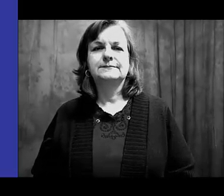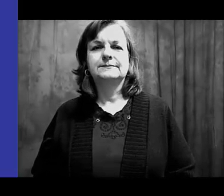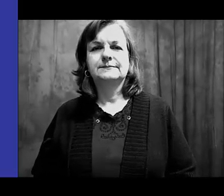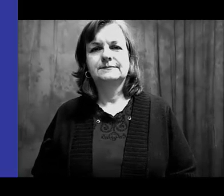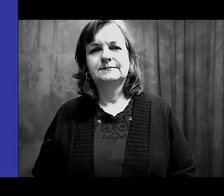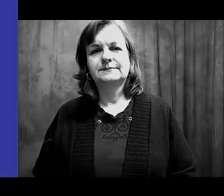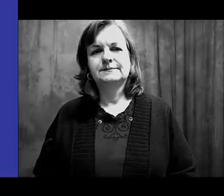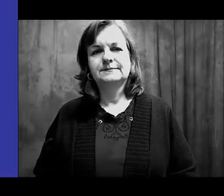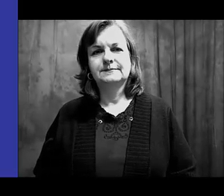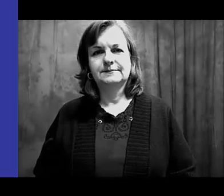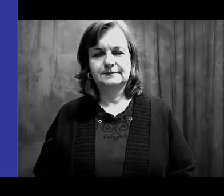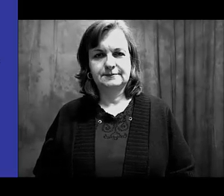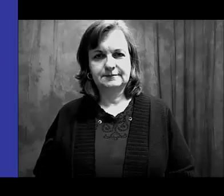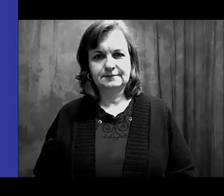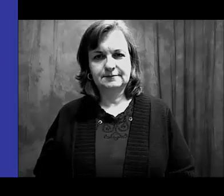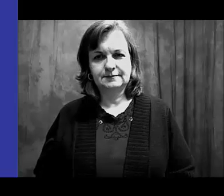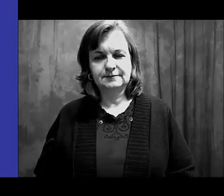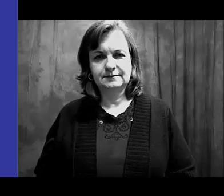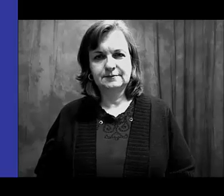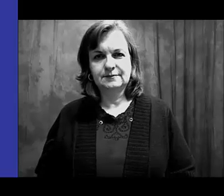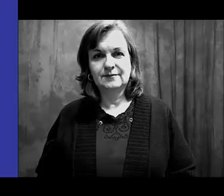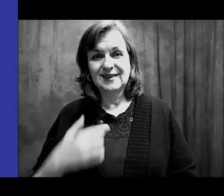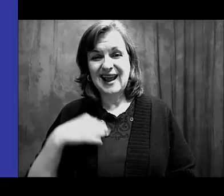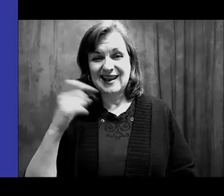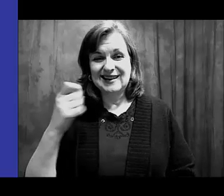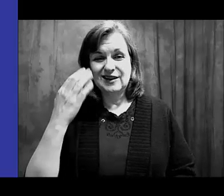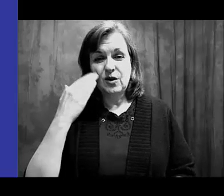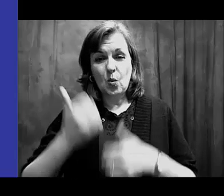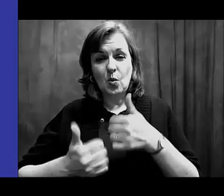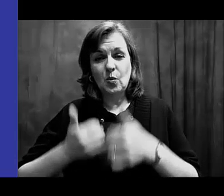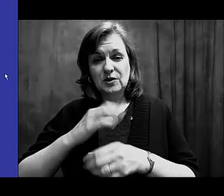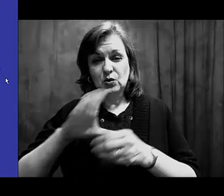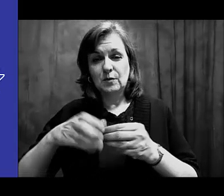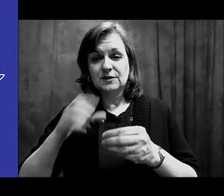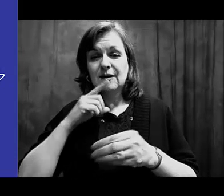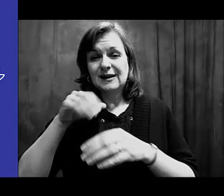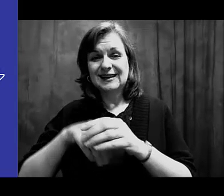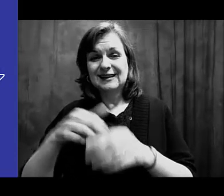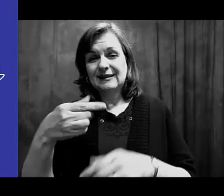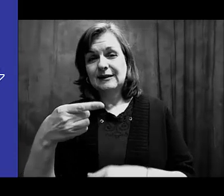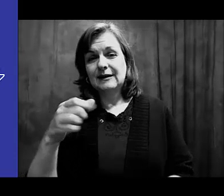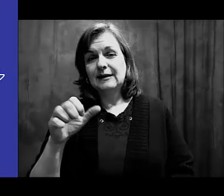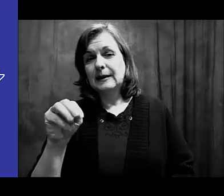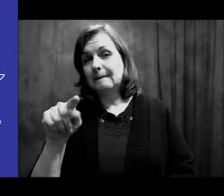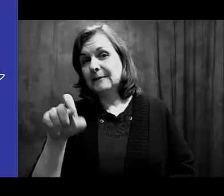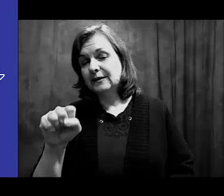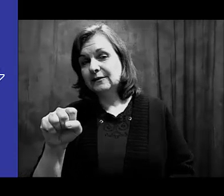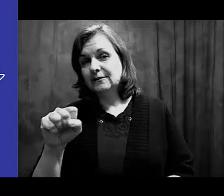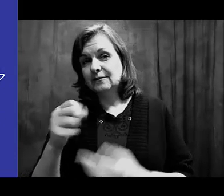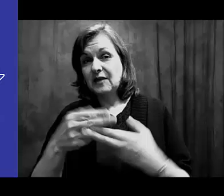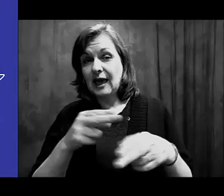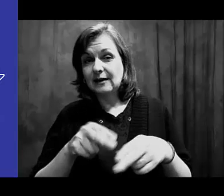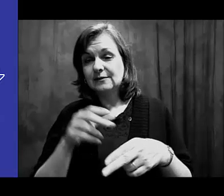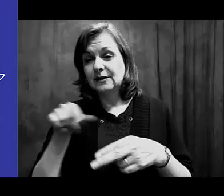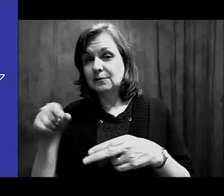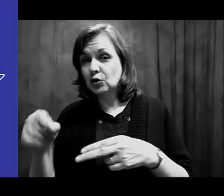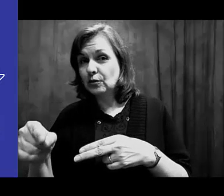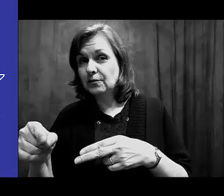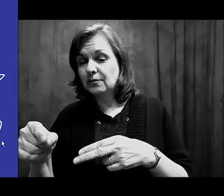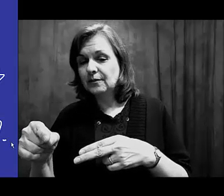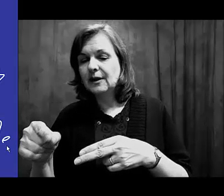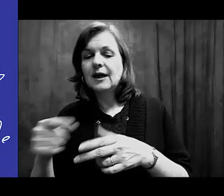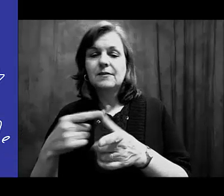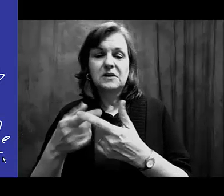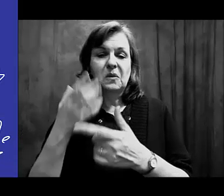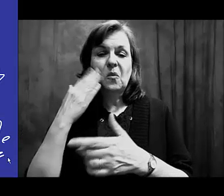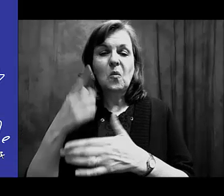Because I need to know what chromosomes are in the gametes so that I know what the offspring have a potential of inheriting.